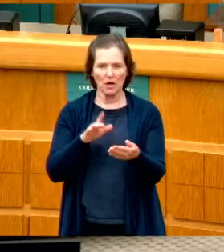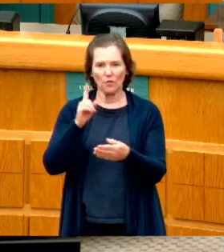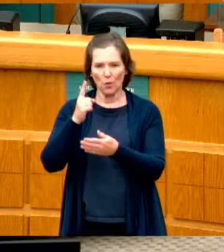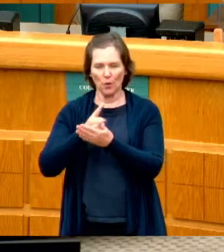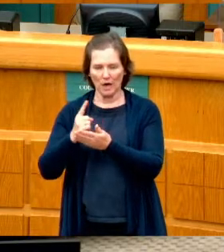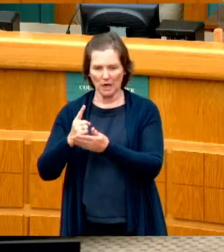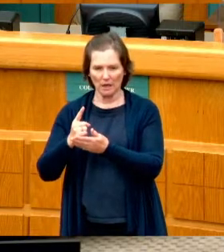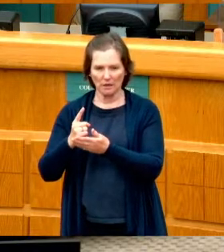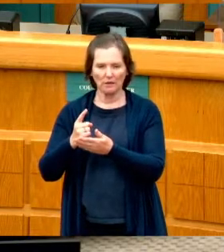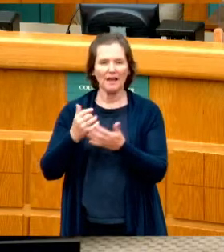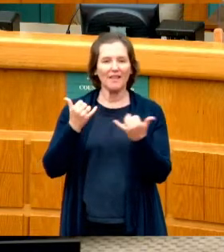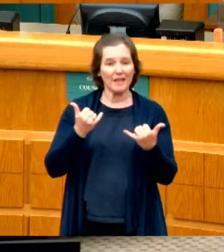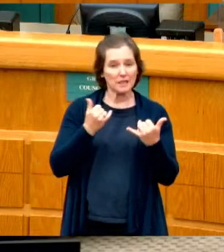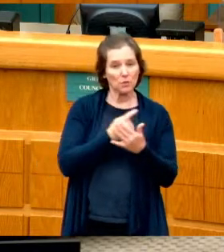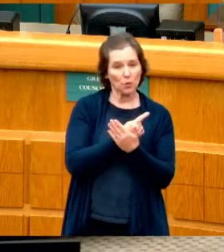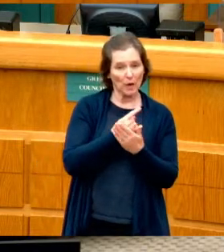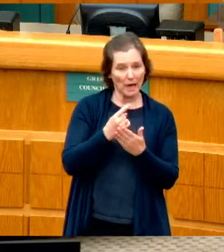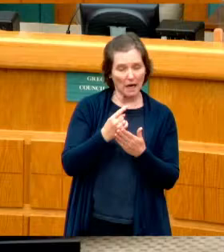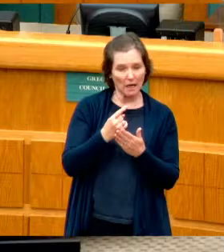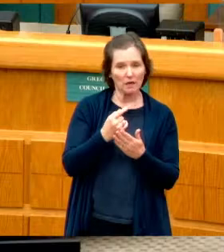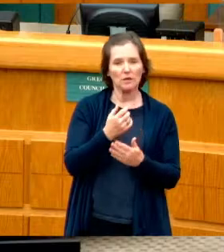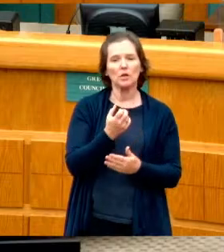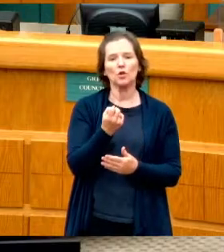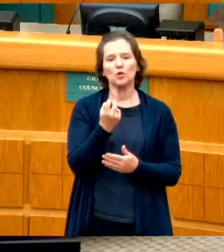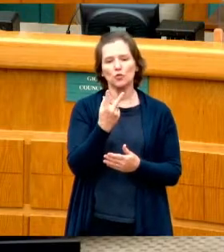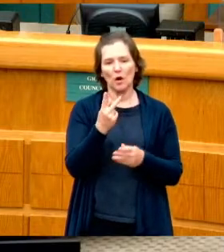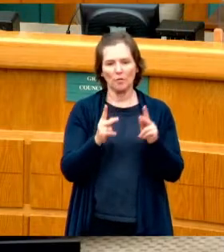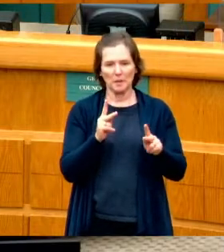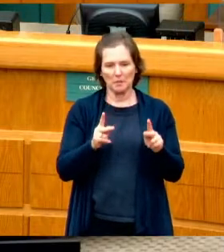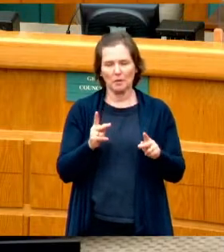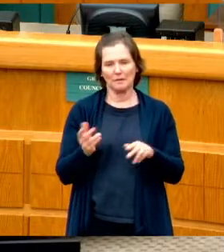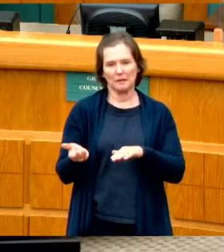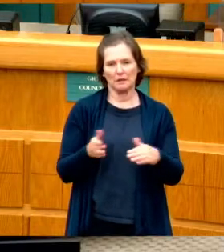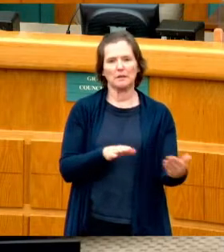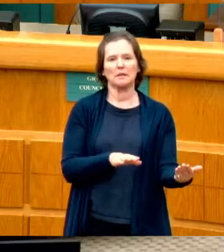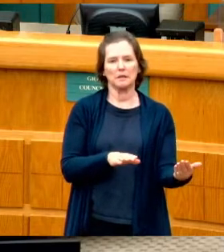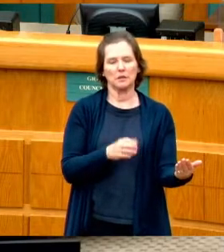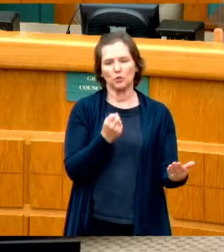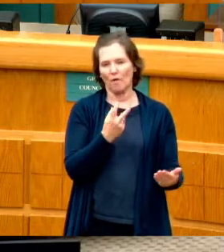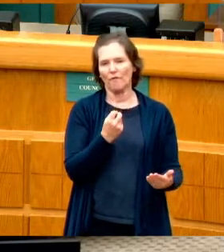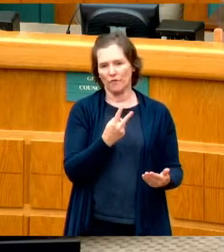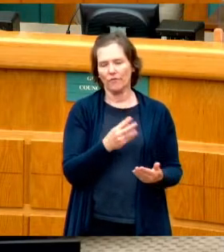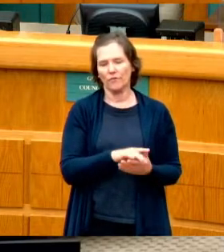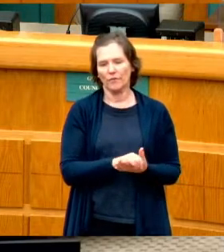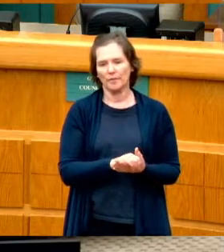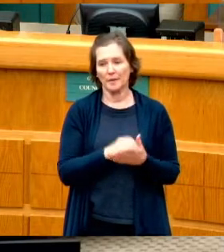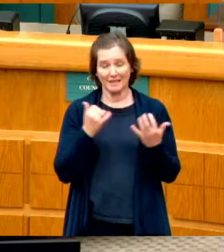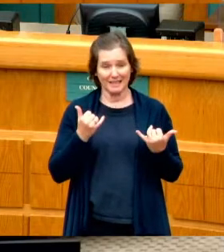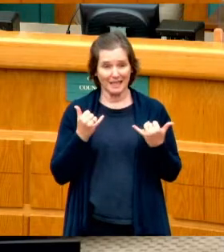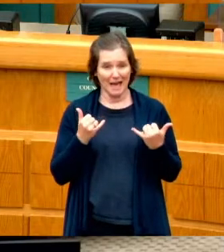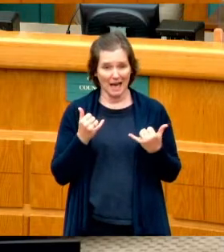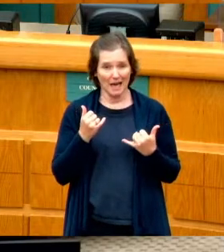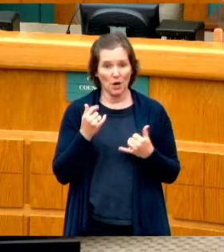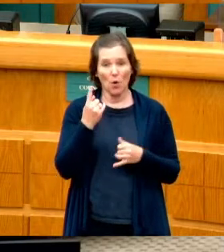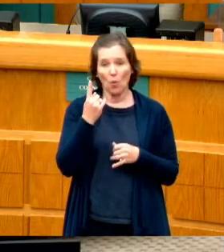had 12 deaths due to COVID-19. Today, we had one person that died in their 20s with a